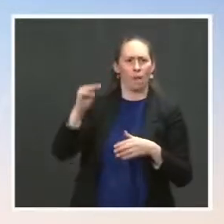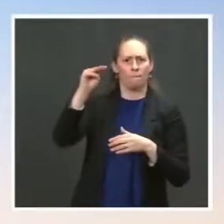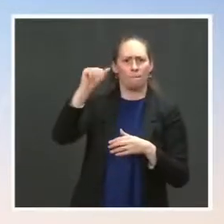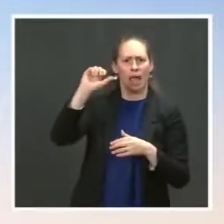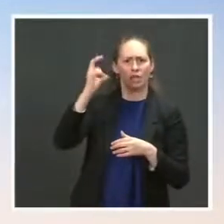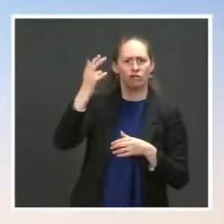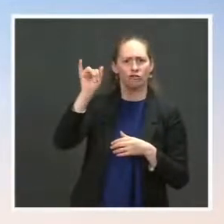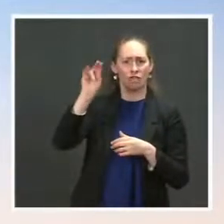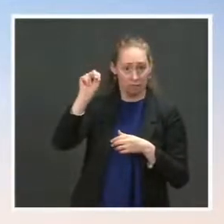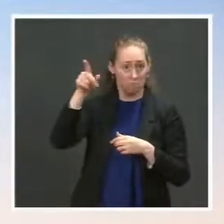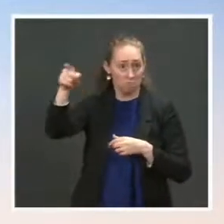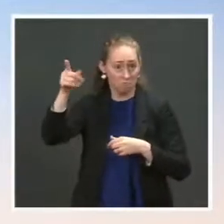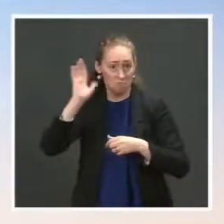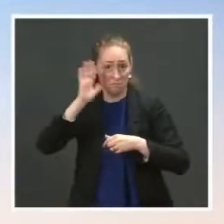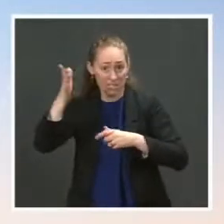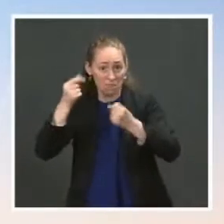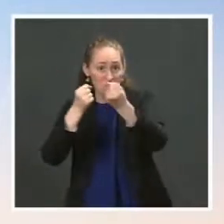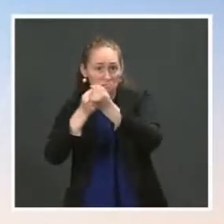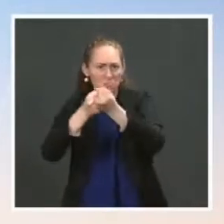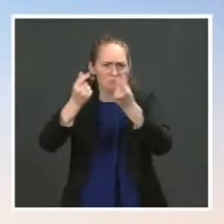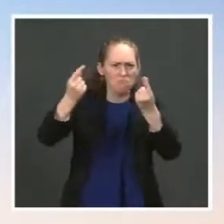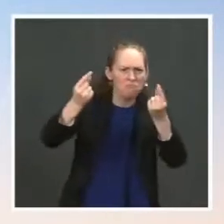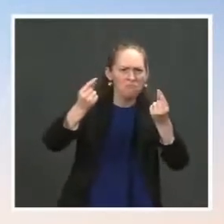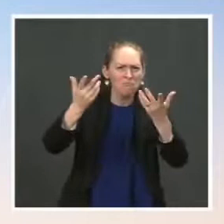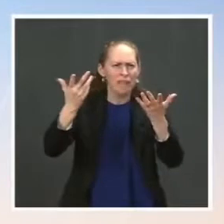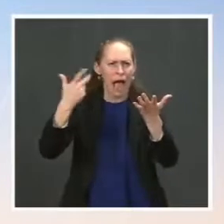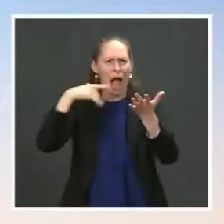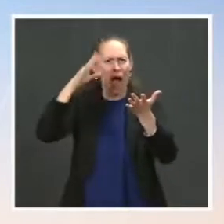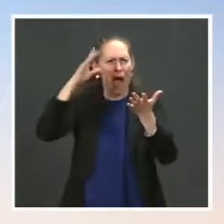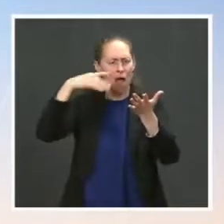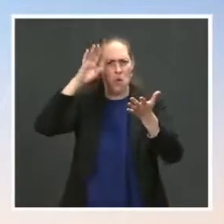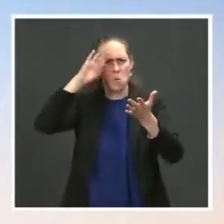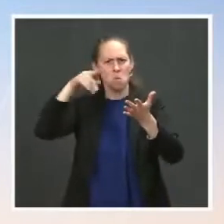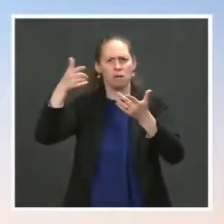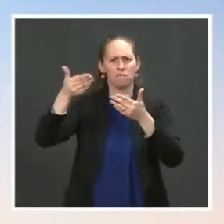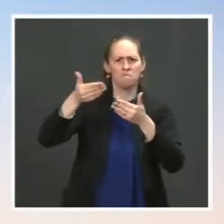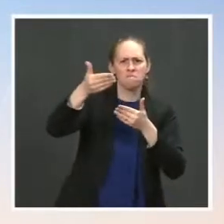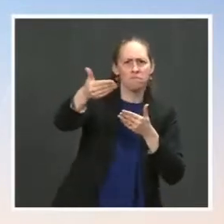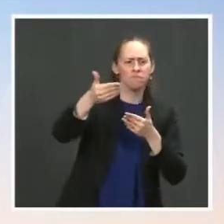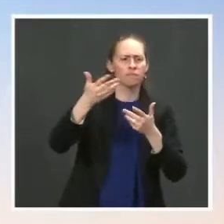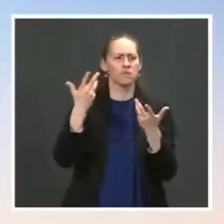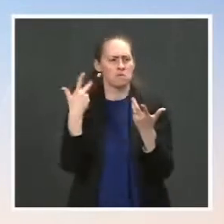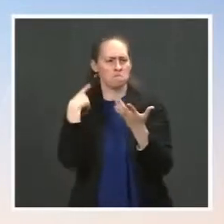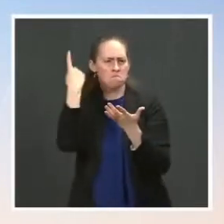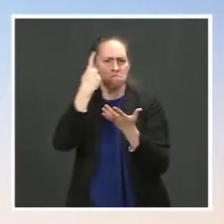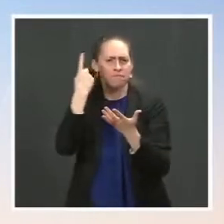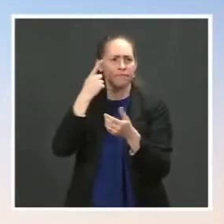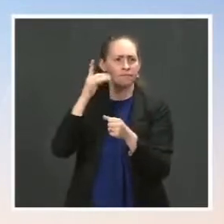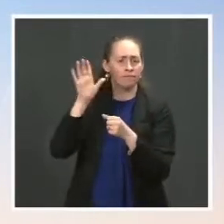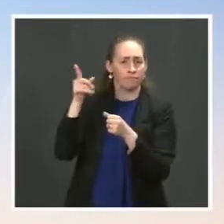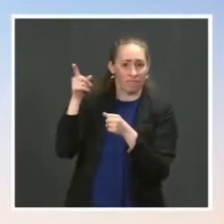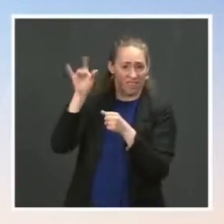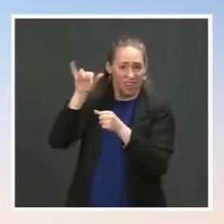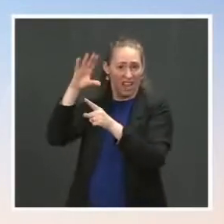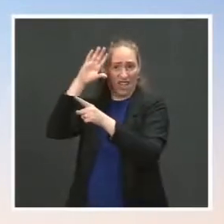I don't remember the date, but I think we got a conversation in the works. And he, of course, has an issue with the corporate tax rate going to